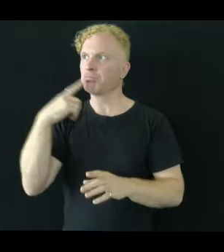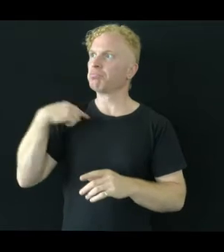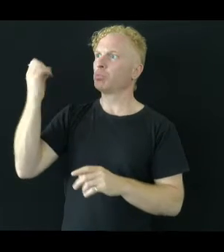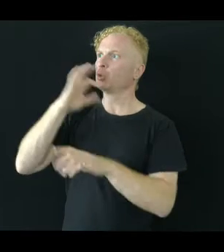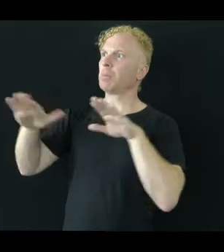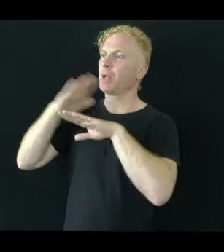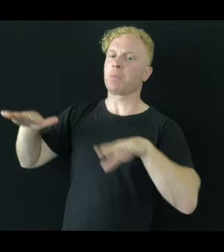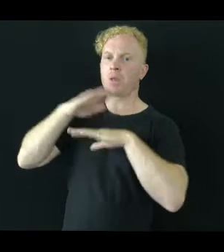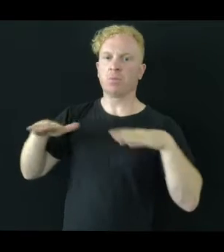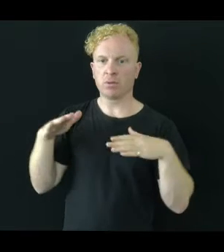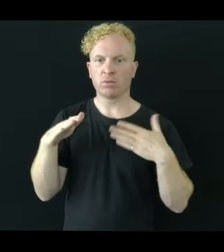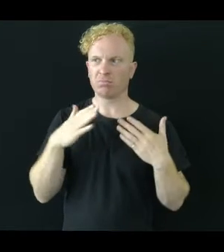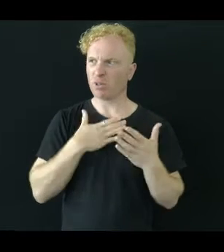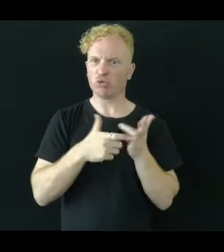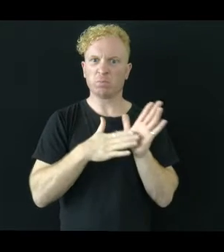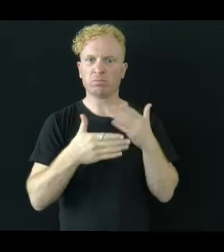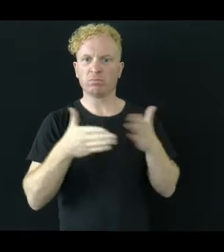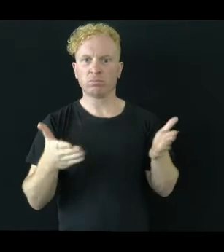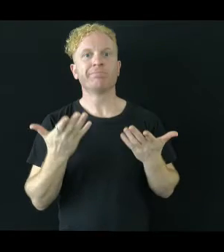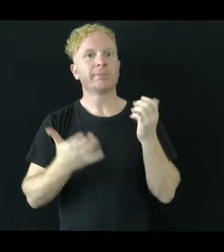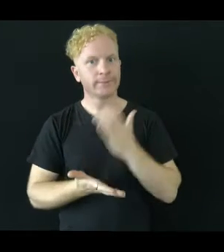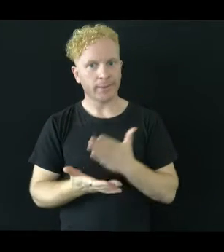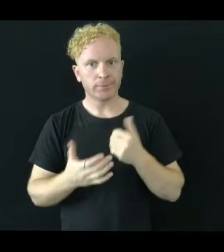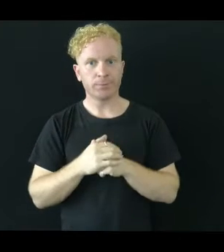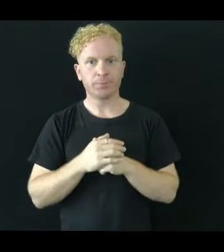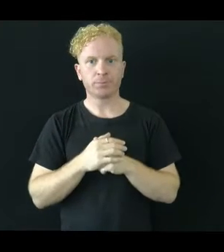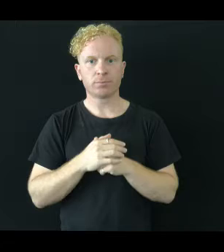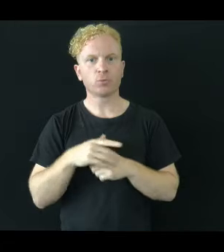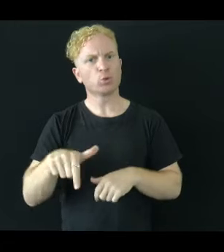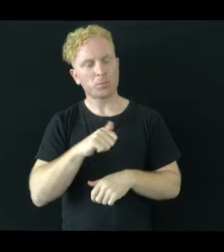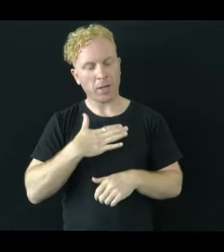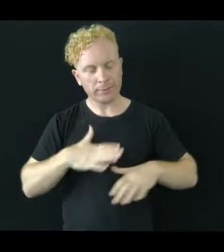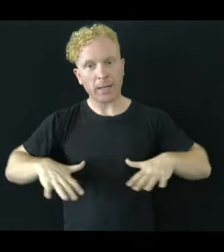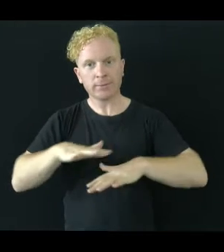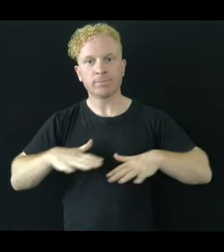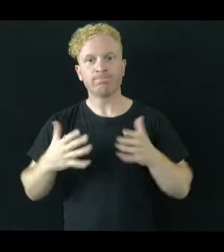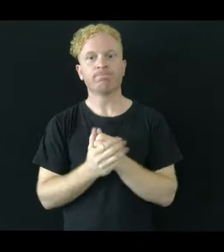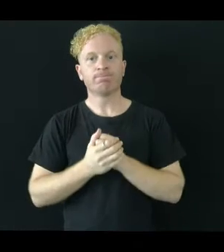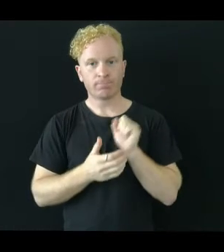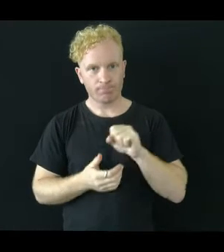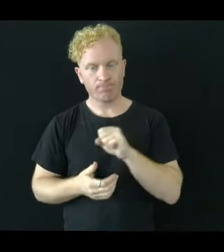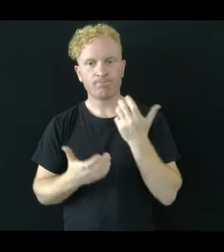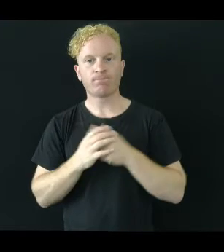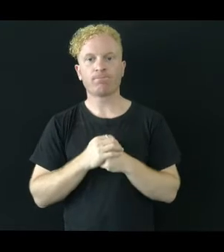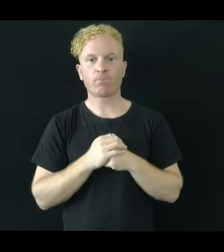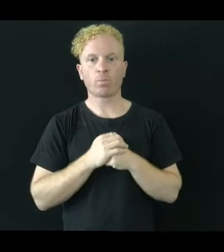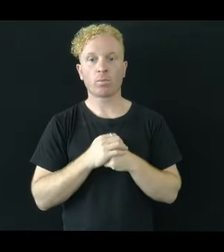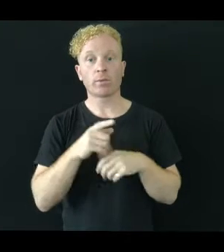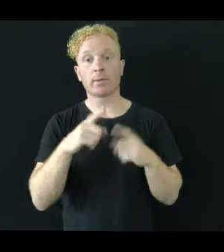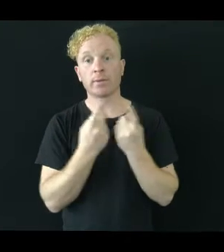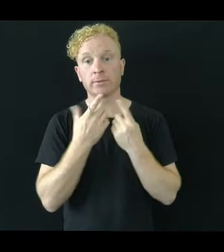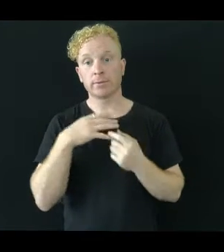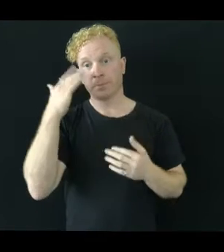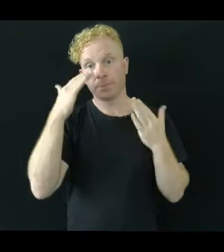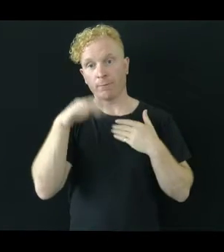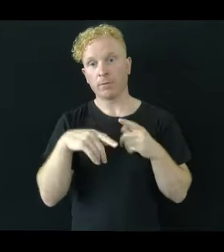tell me not to do what I'm doing in my room. Exactly. That should be my space. And Well,